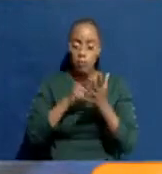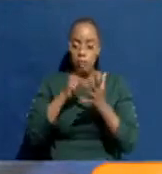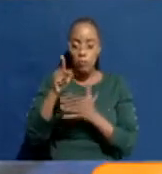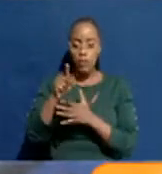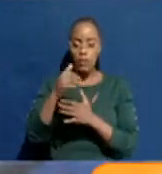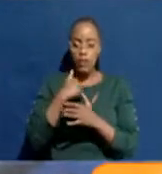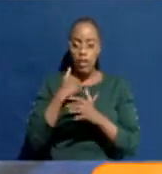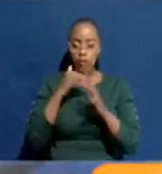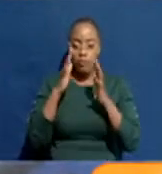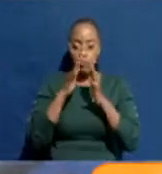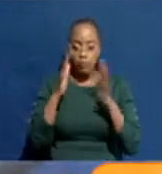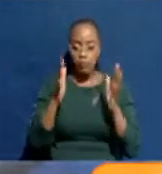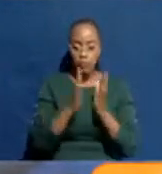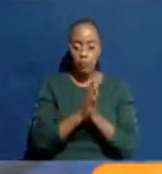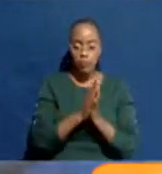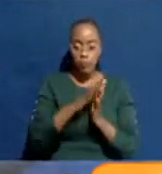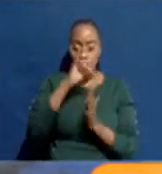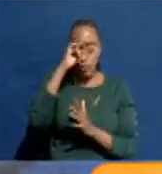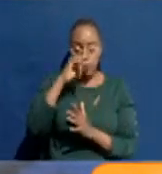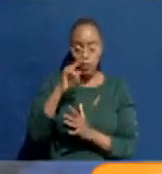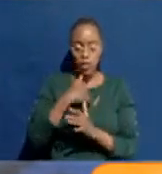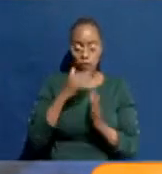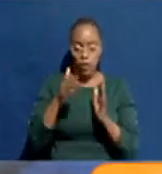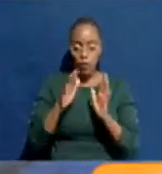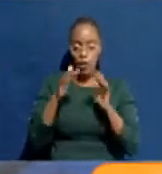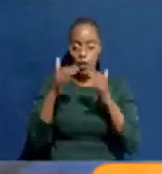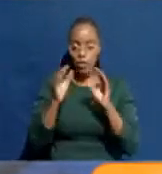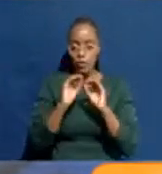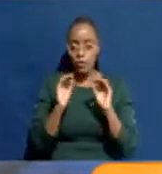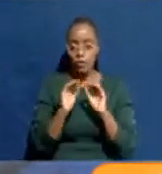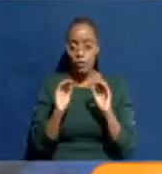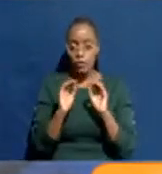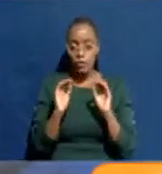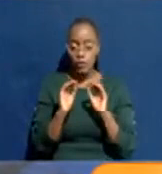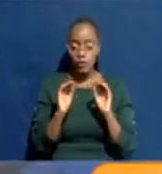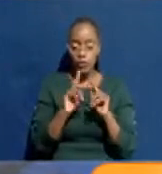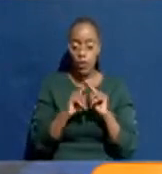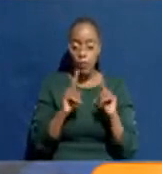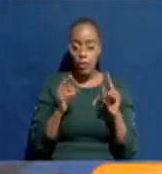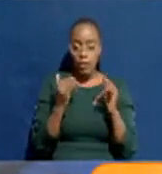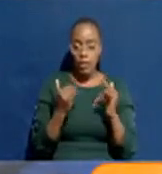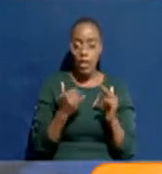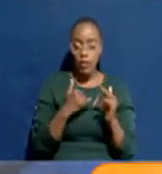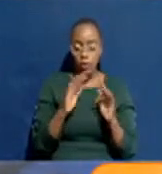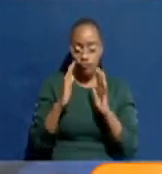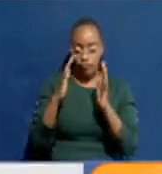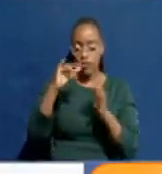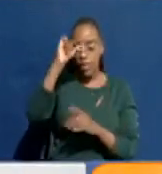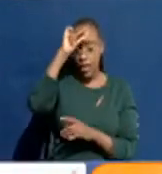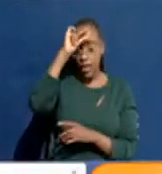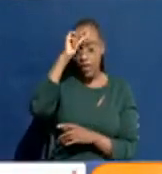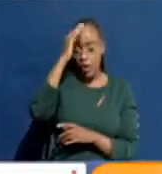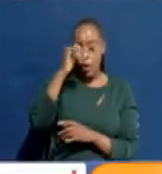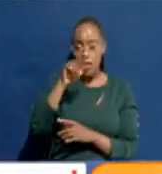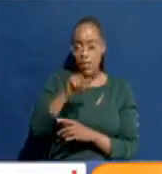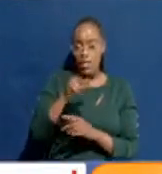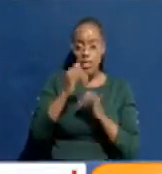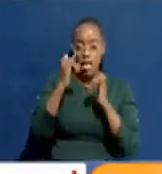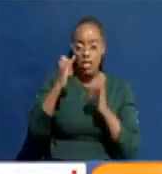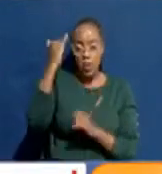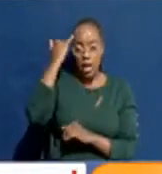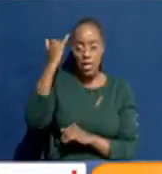That tells you that there's actually no policy, there's no direction in terms of how. But let's give credit to government, because this is not a new